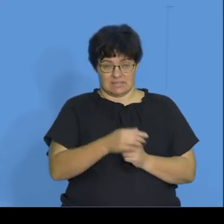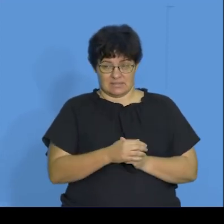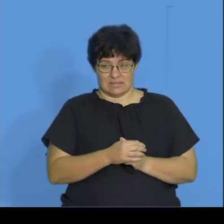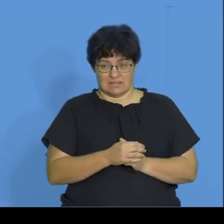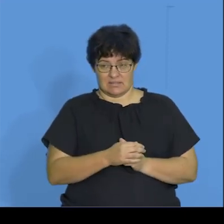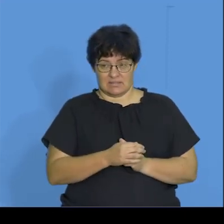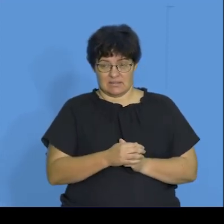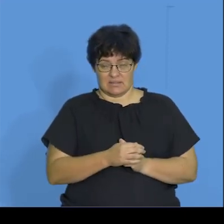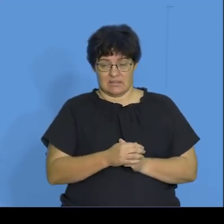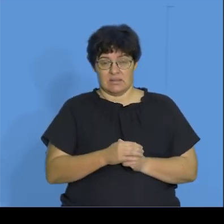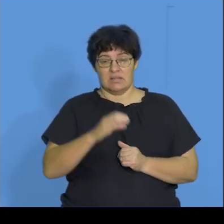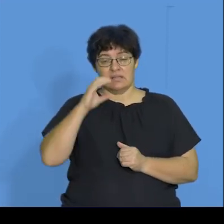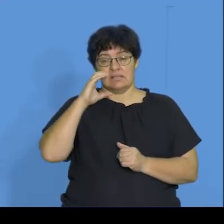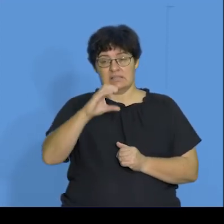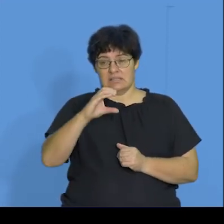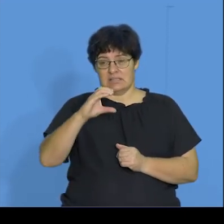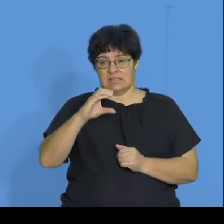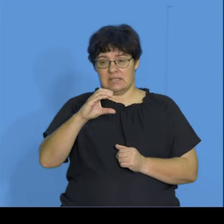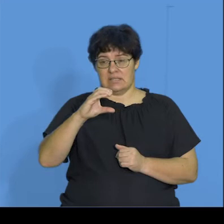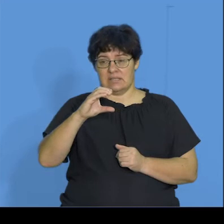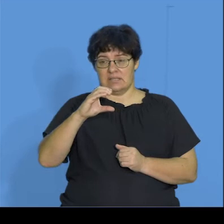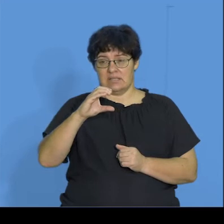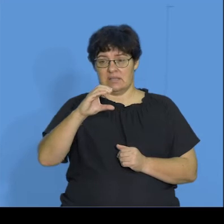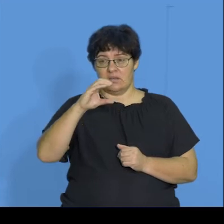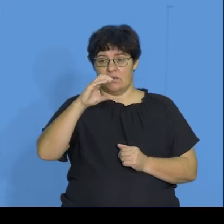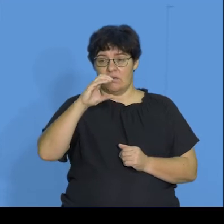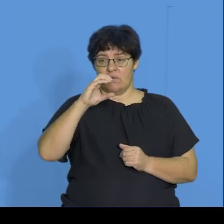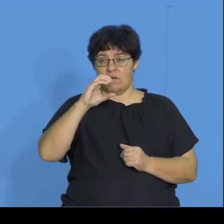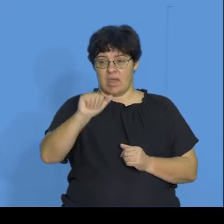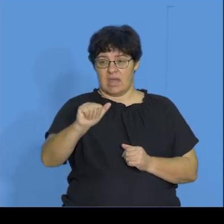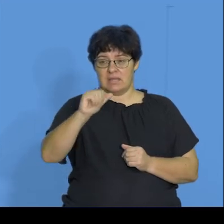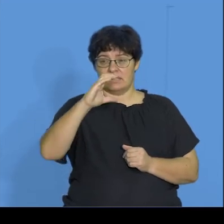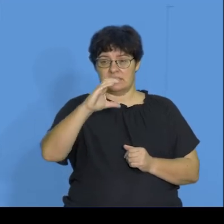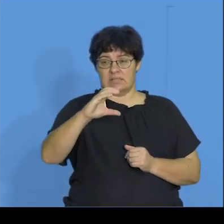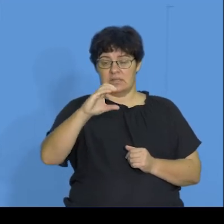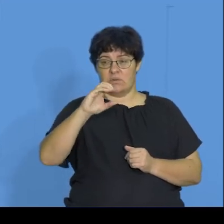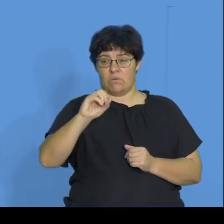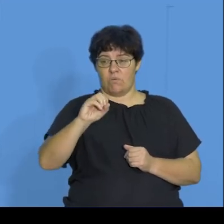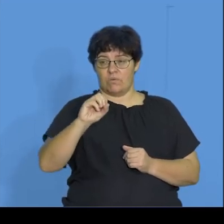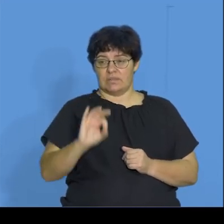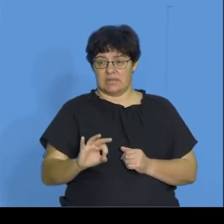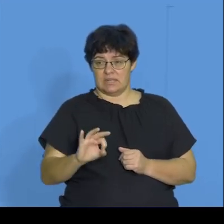of calcium carbonate, okay, in sample, right,